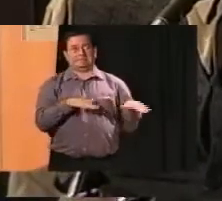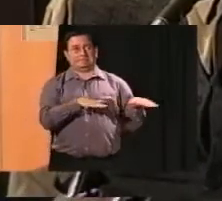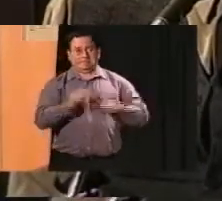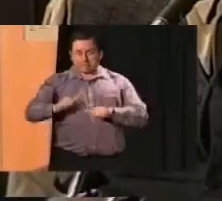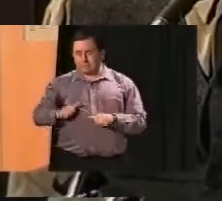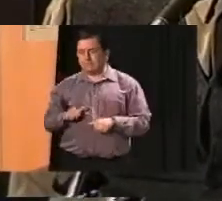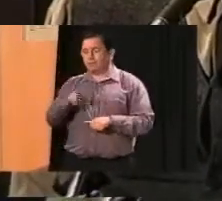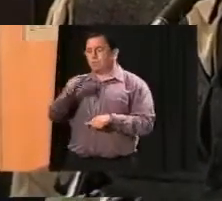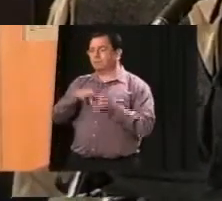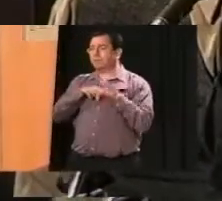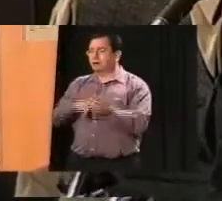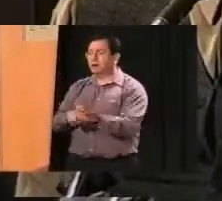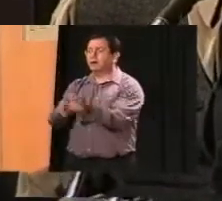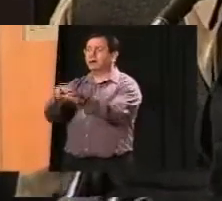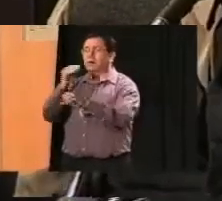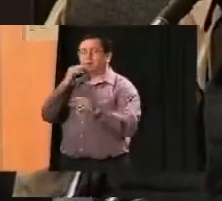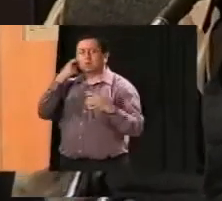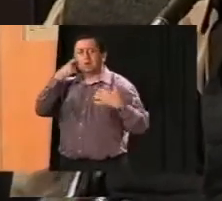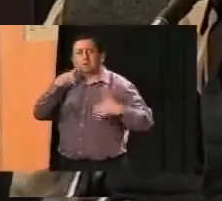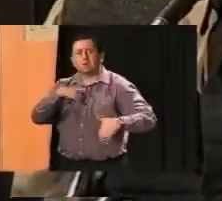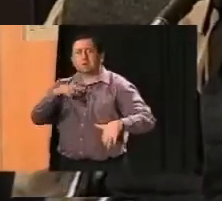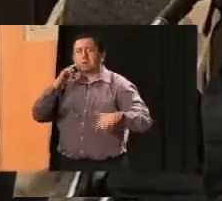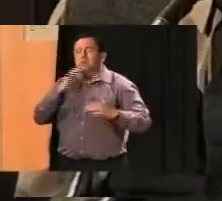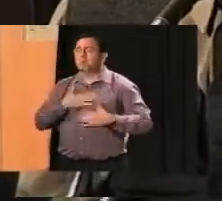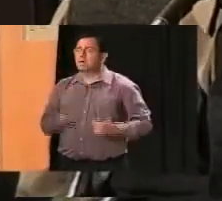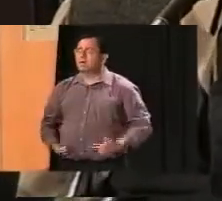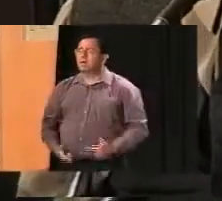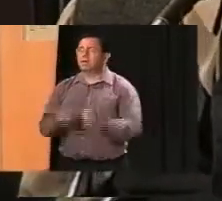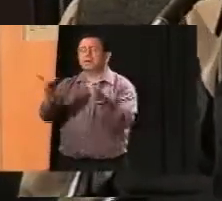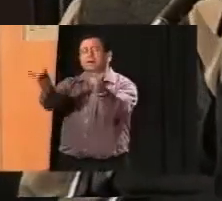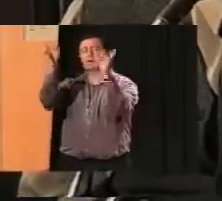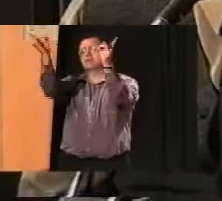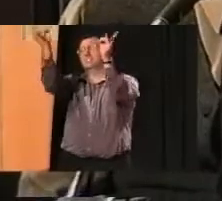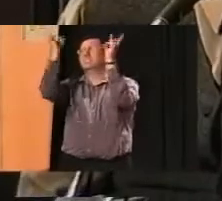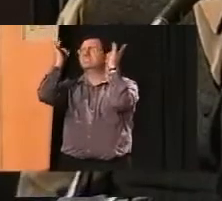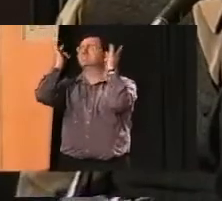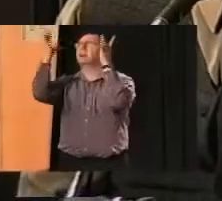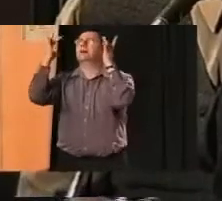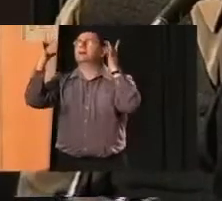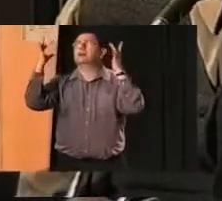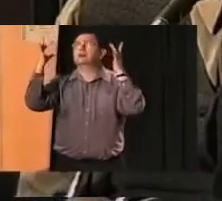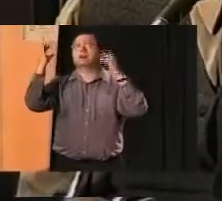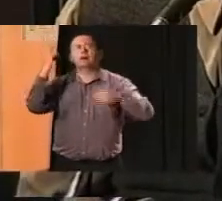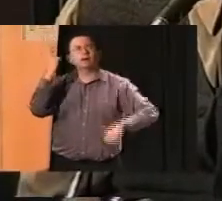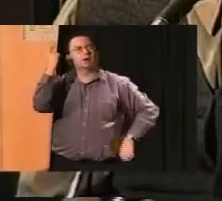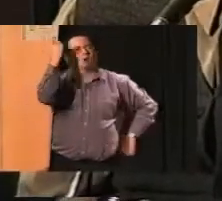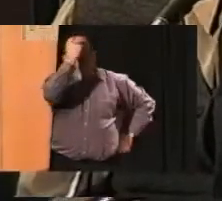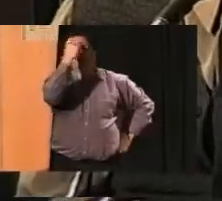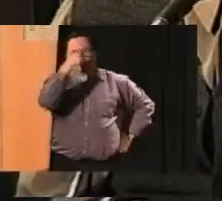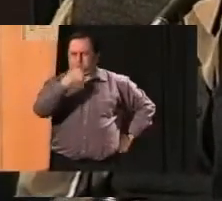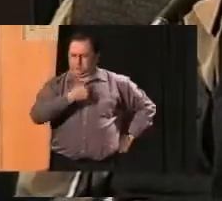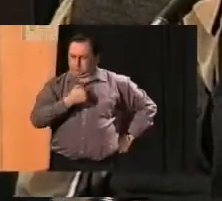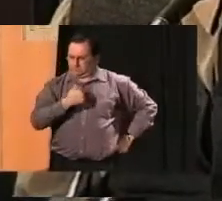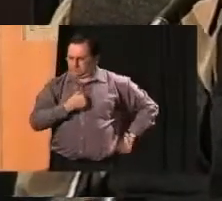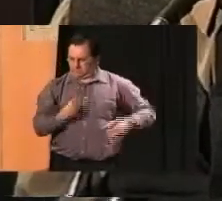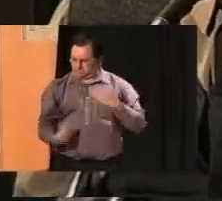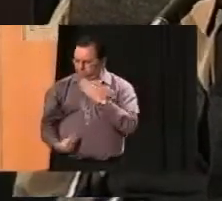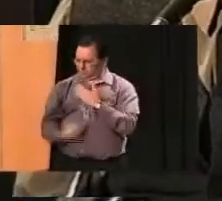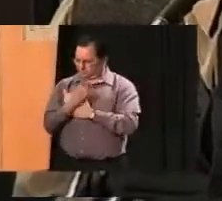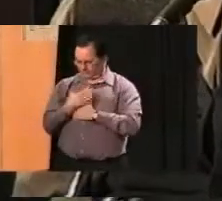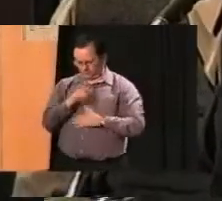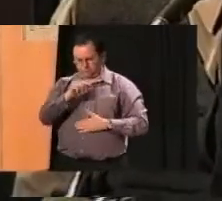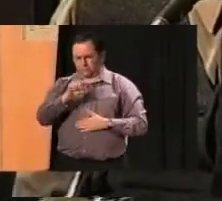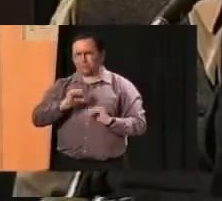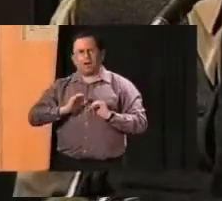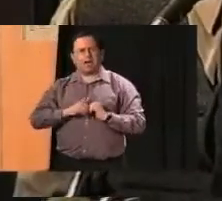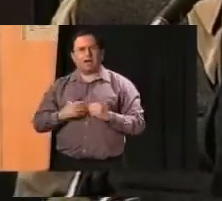home, I cried and cursed my life. I wondered how I'd earned this, alone